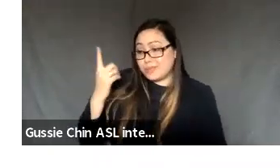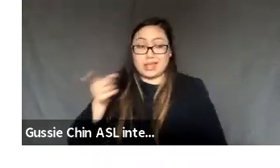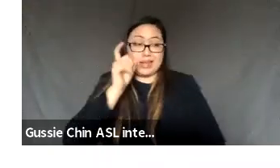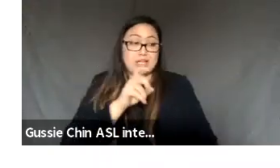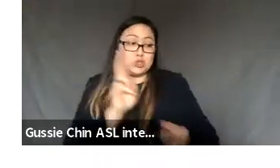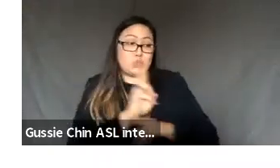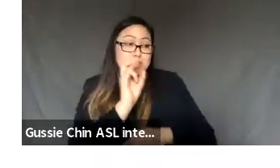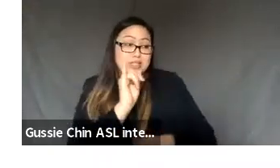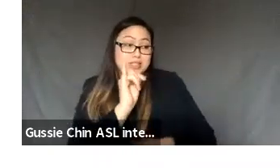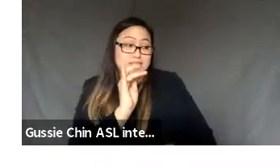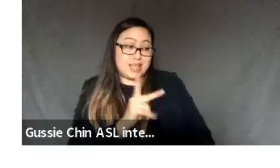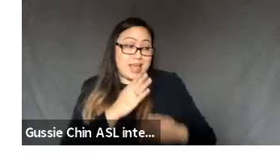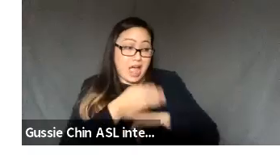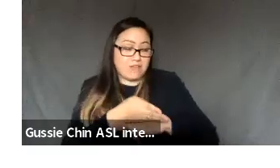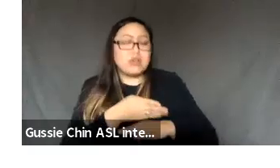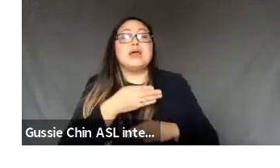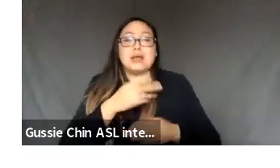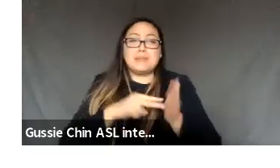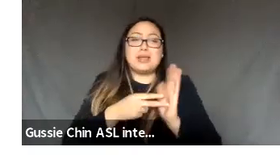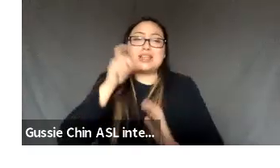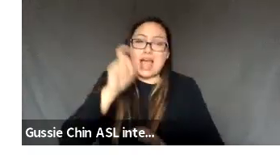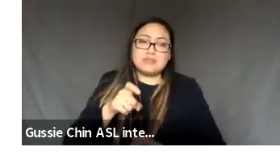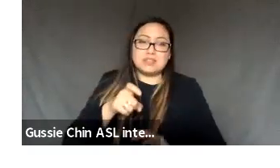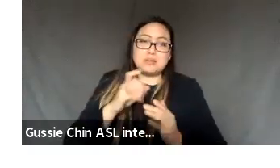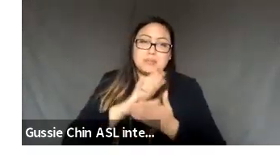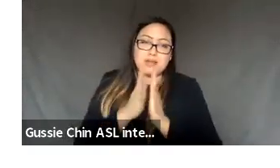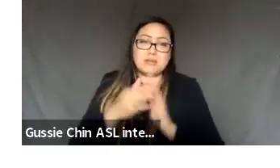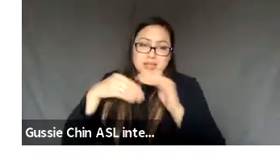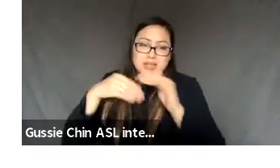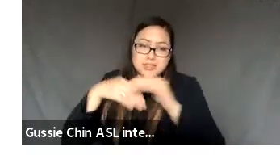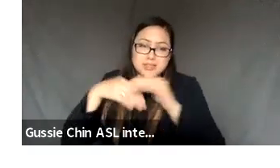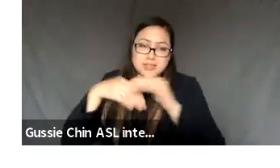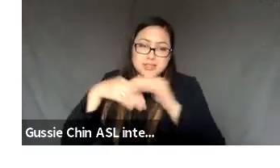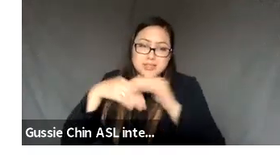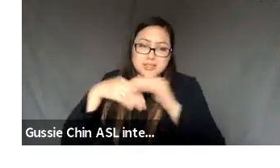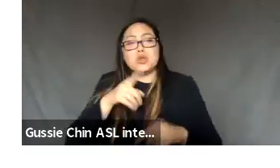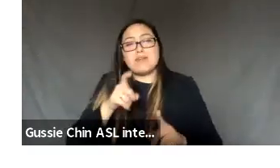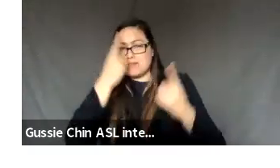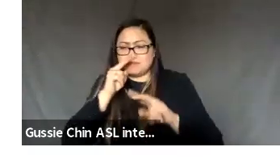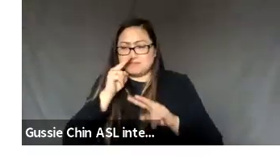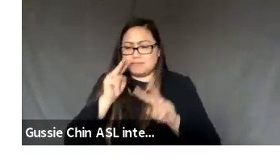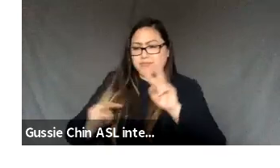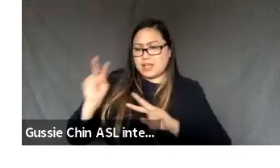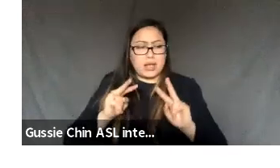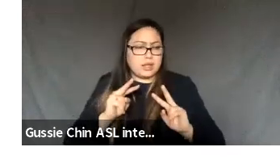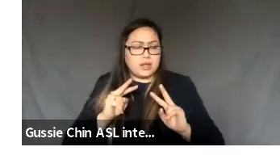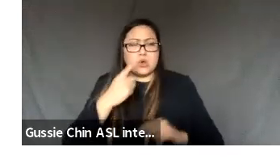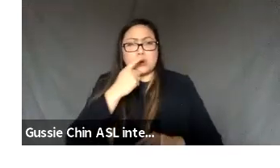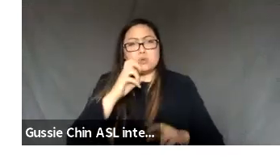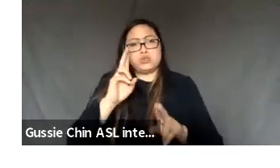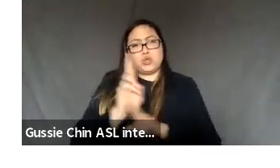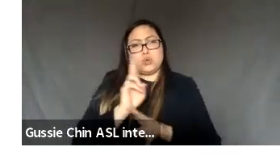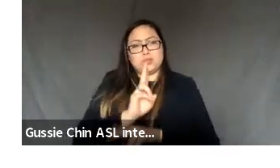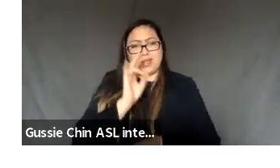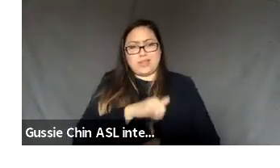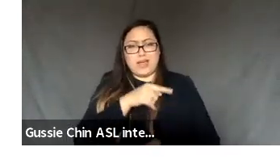accessible. So you do need to evaluate who is using what to determine the accessibility